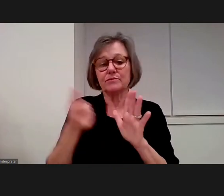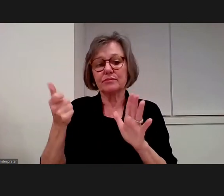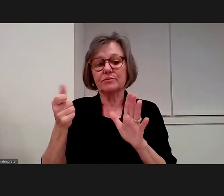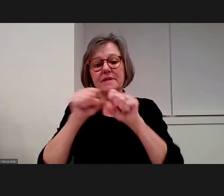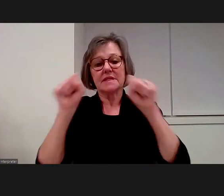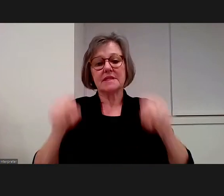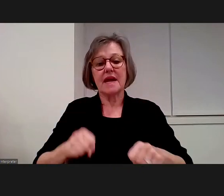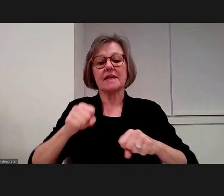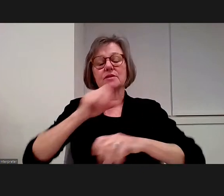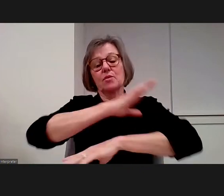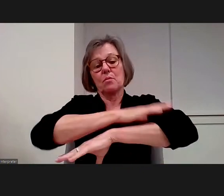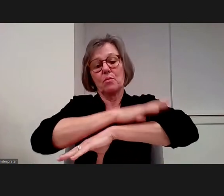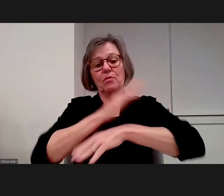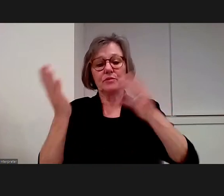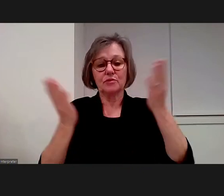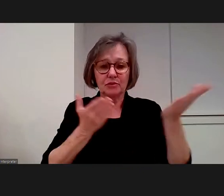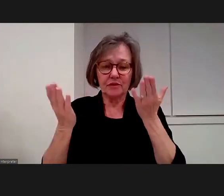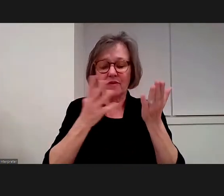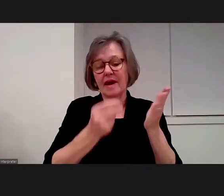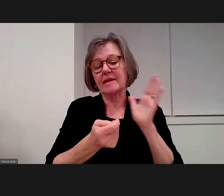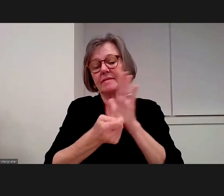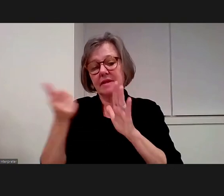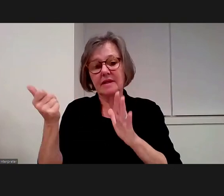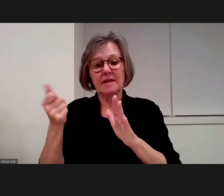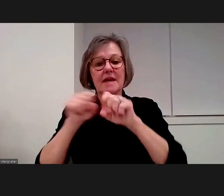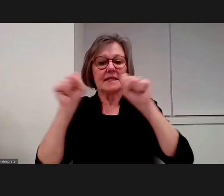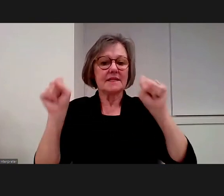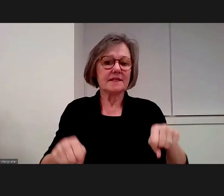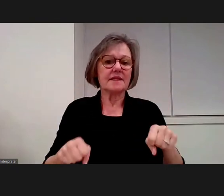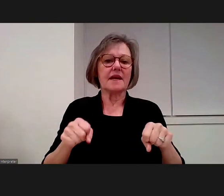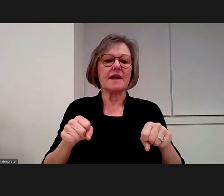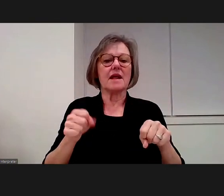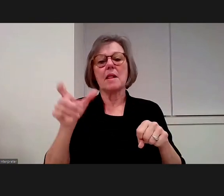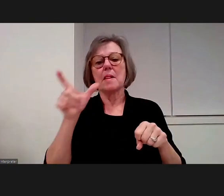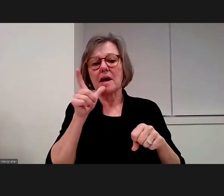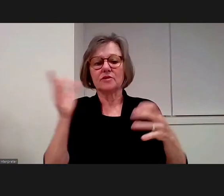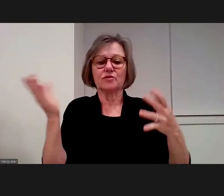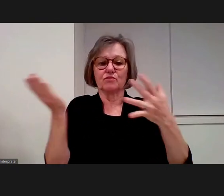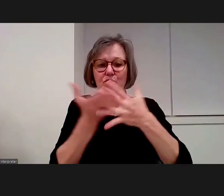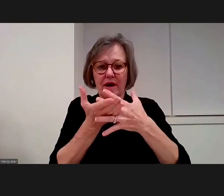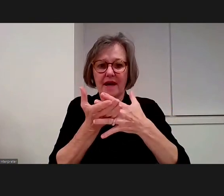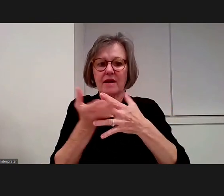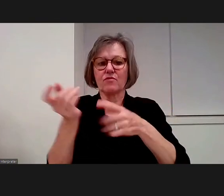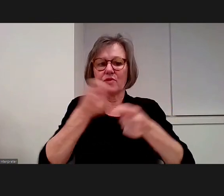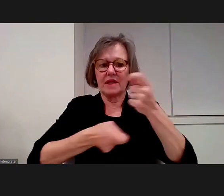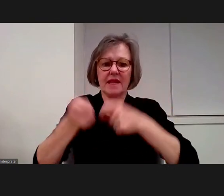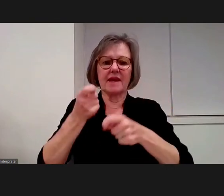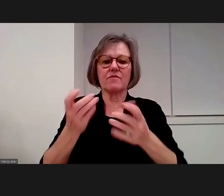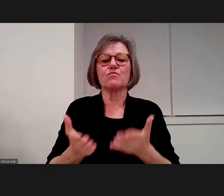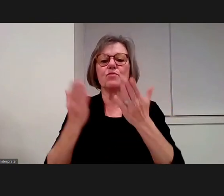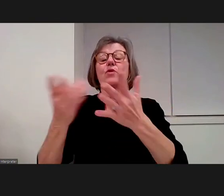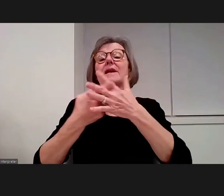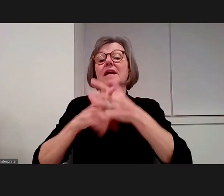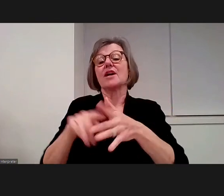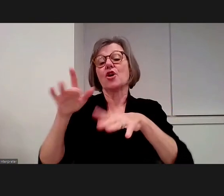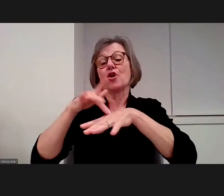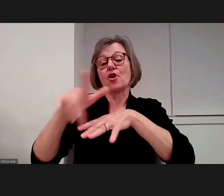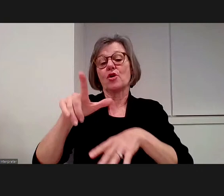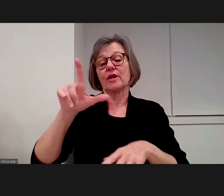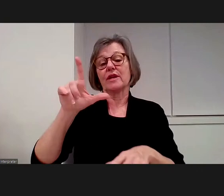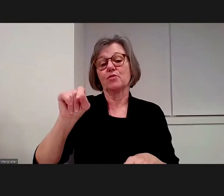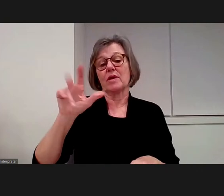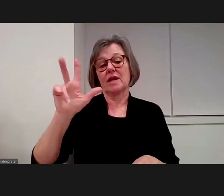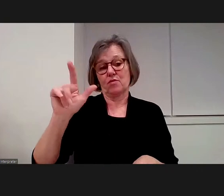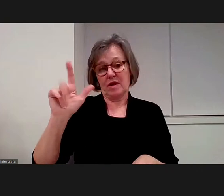station booth service and the elimination of station booth lunch relief is proposed to begin in early